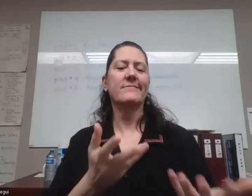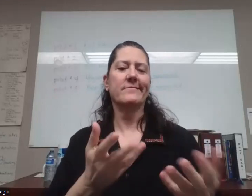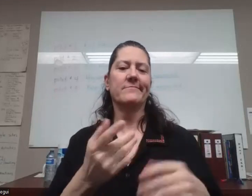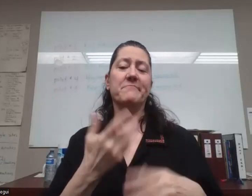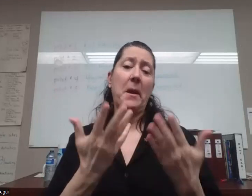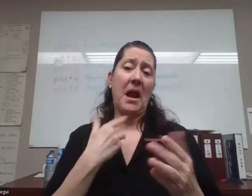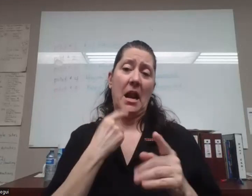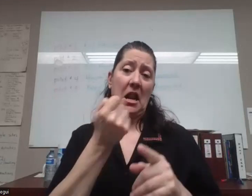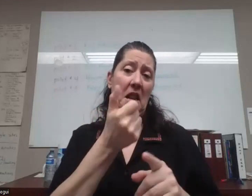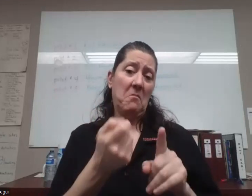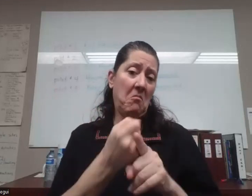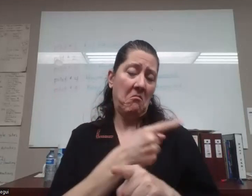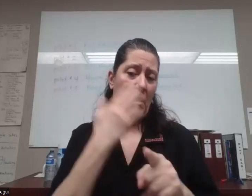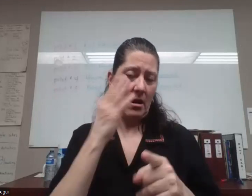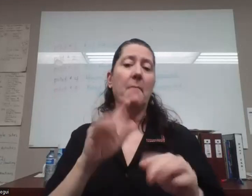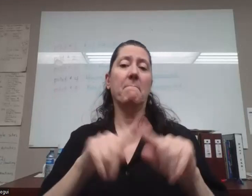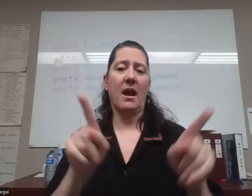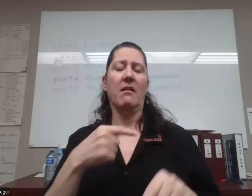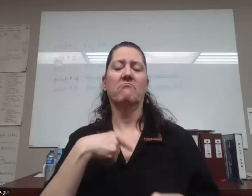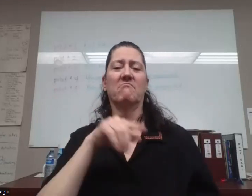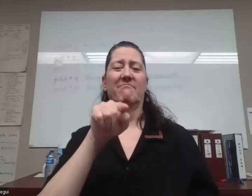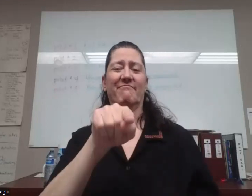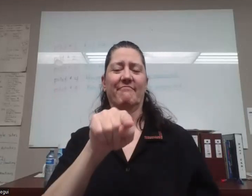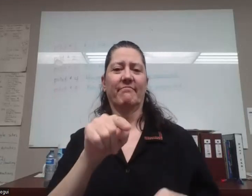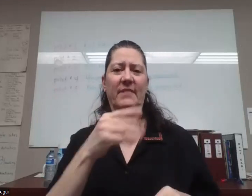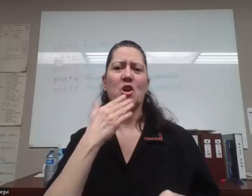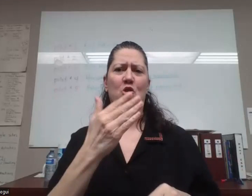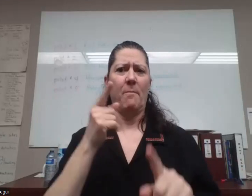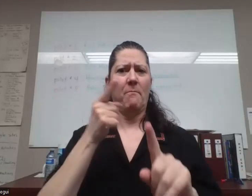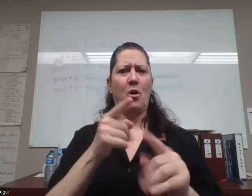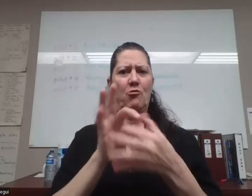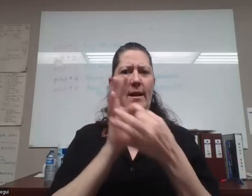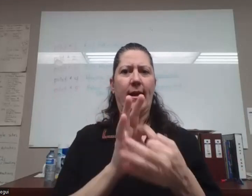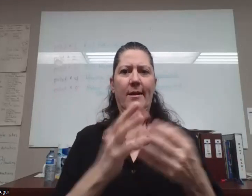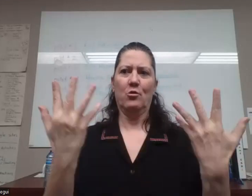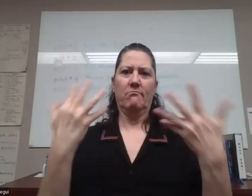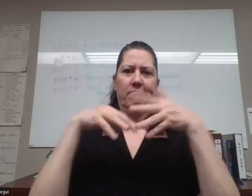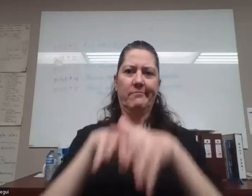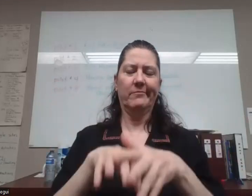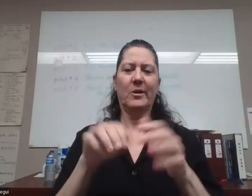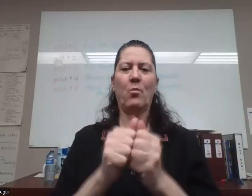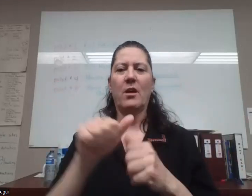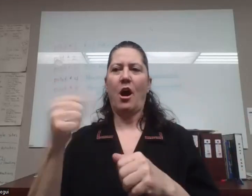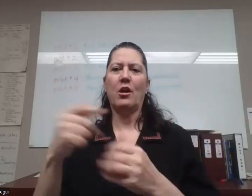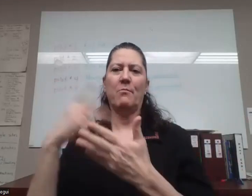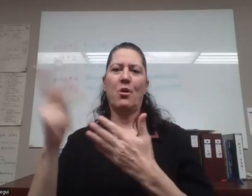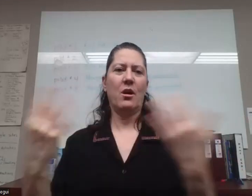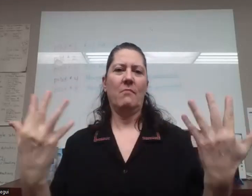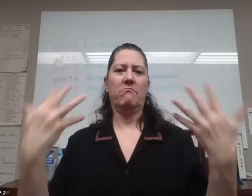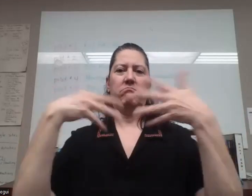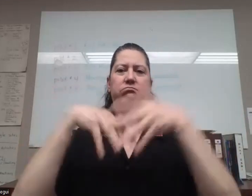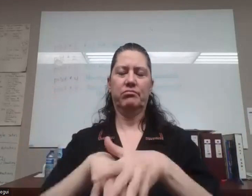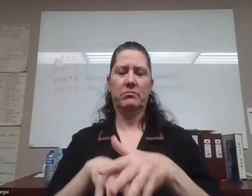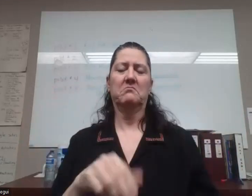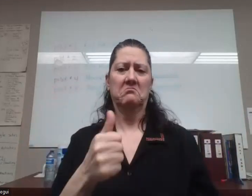This is wonderful discussion. And I'm not sure if I'm off topic a little bit, but in terms